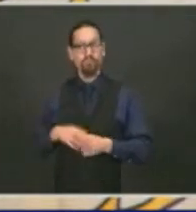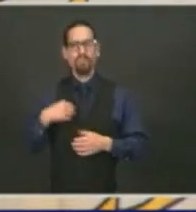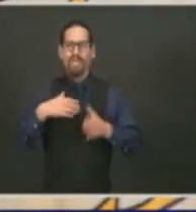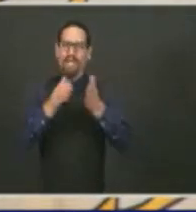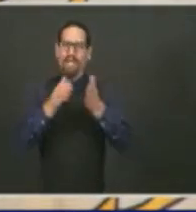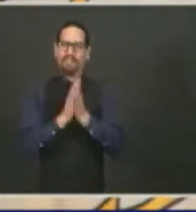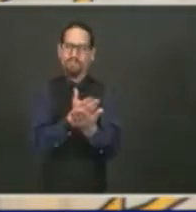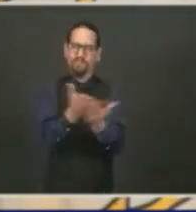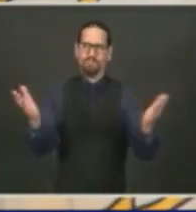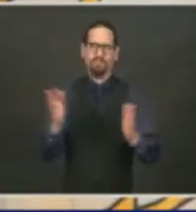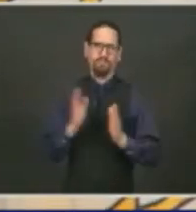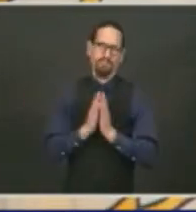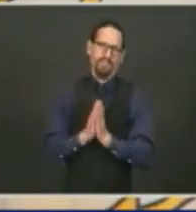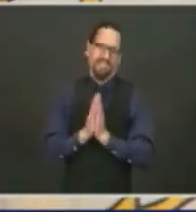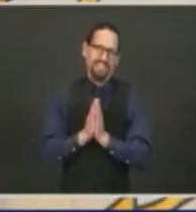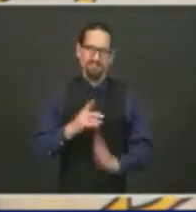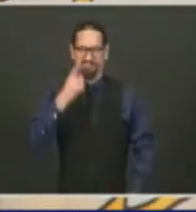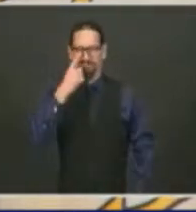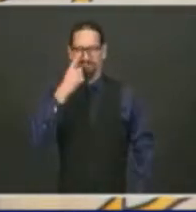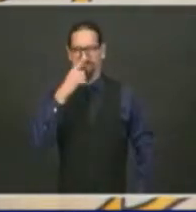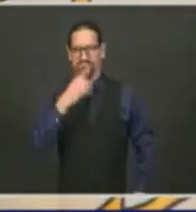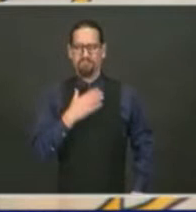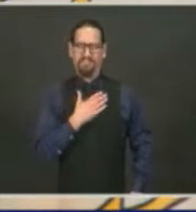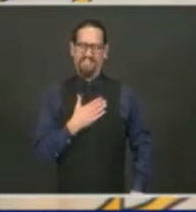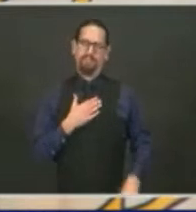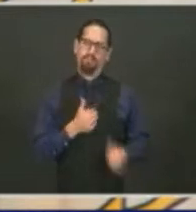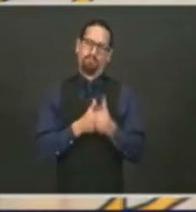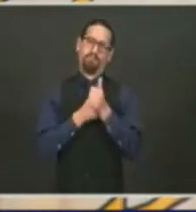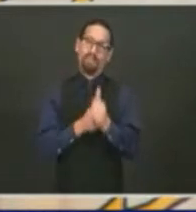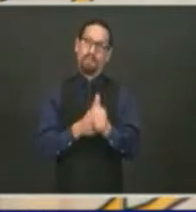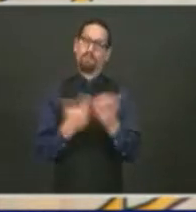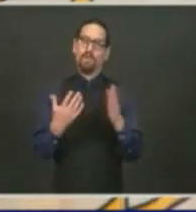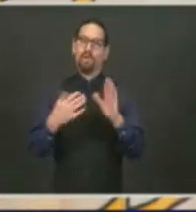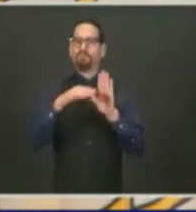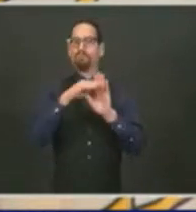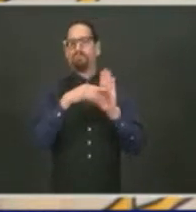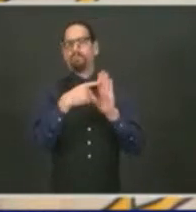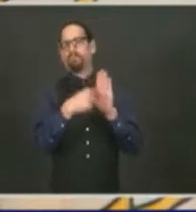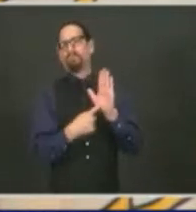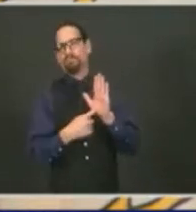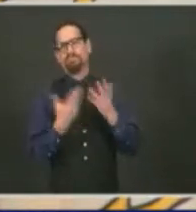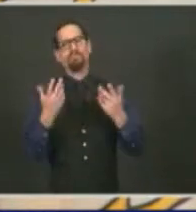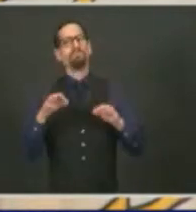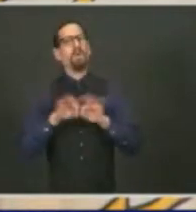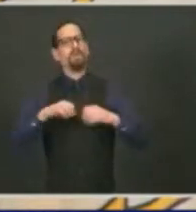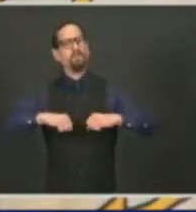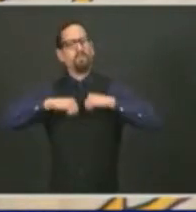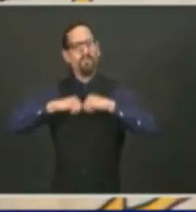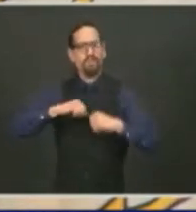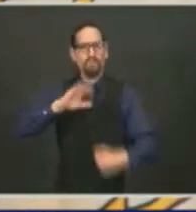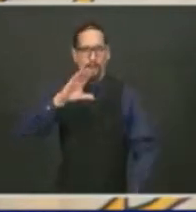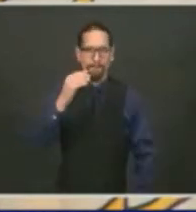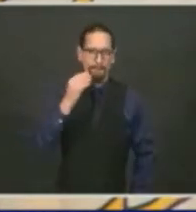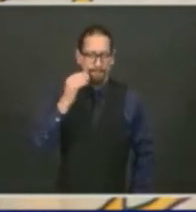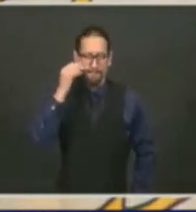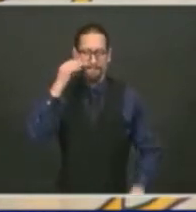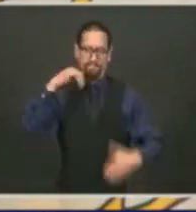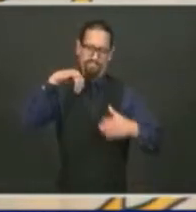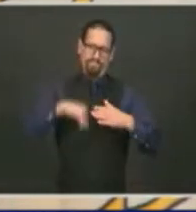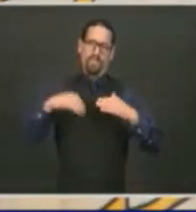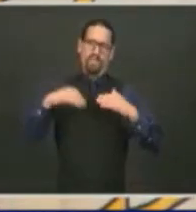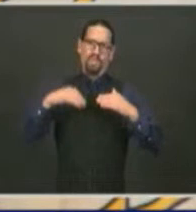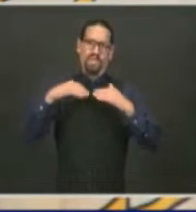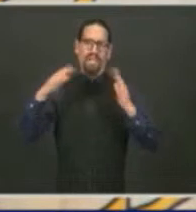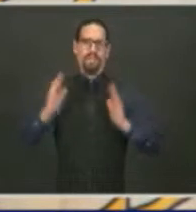to do to protect our household through the holiday season, which, by the